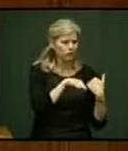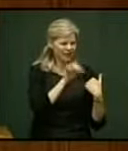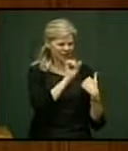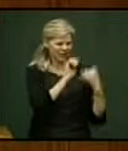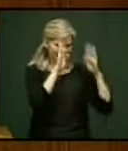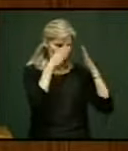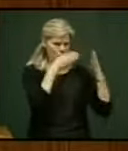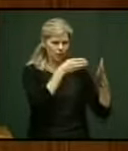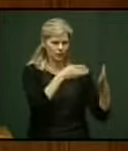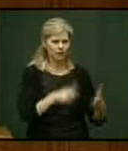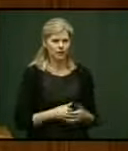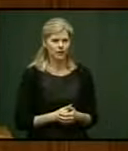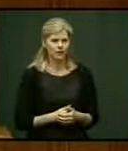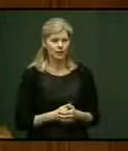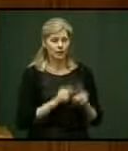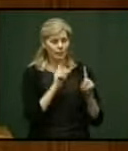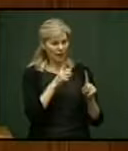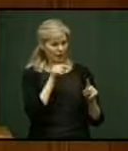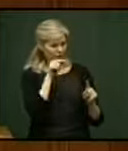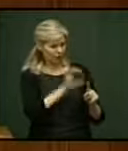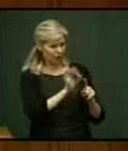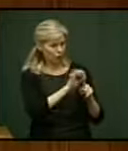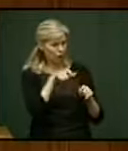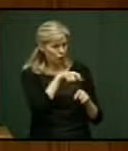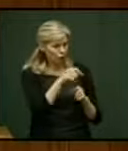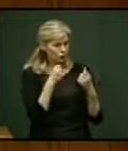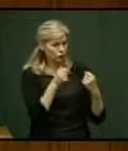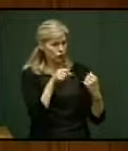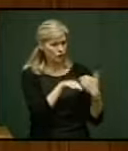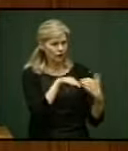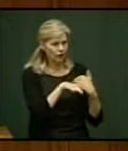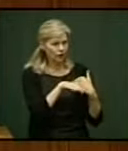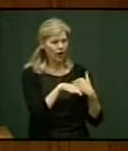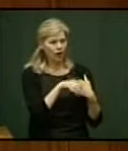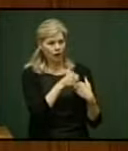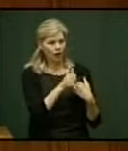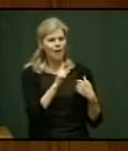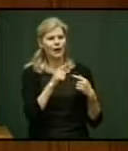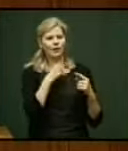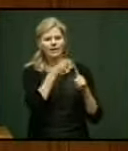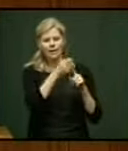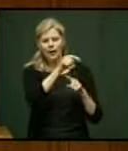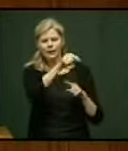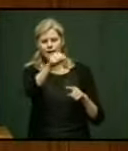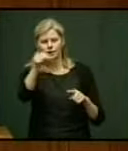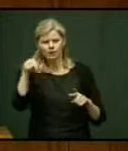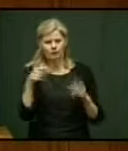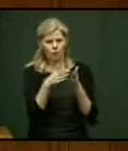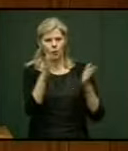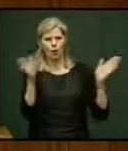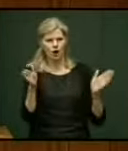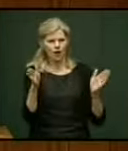by public health sector and some represented by local communities, we get a better idea of the true economic impact of